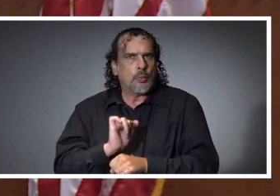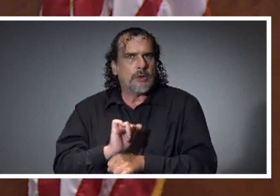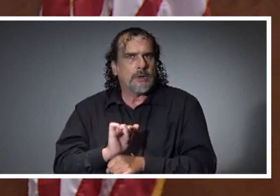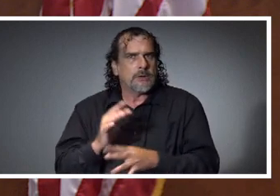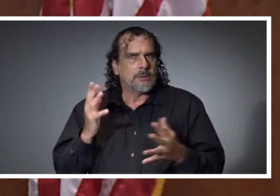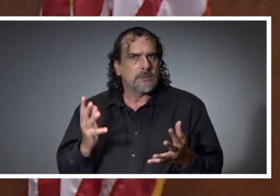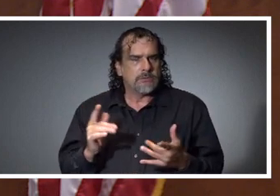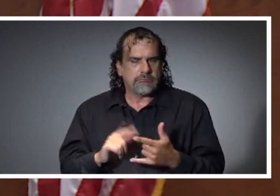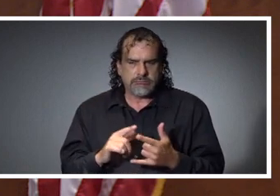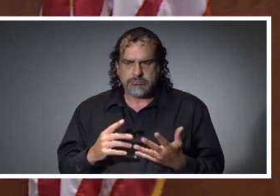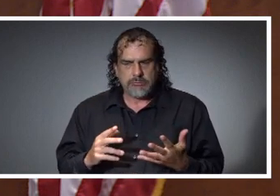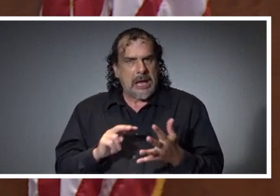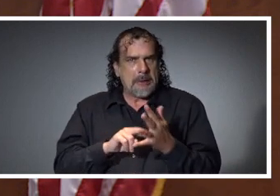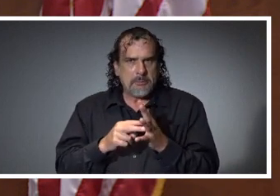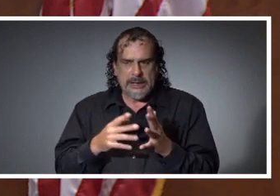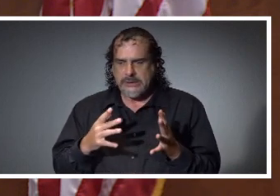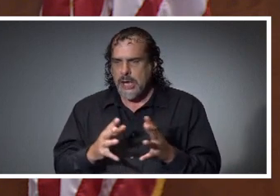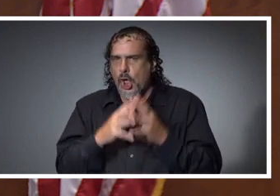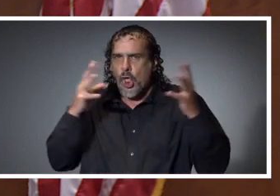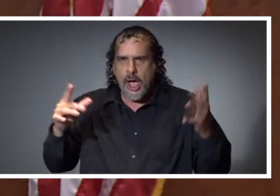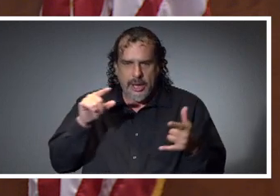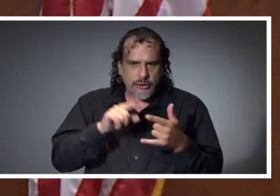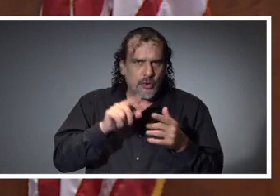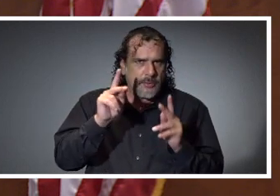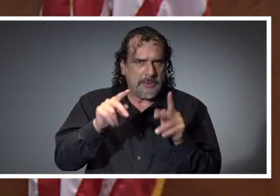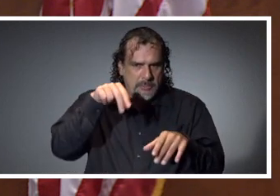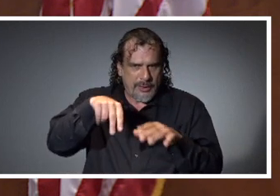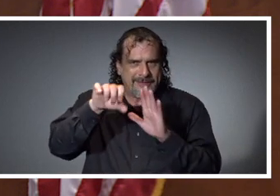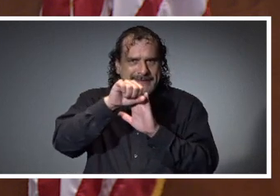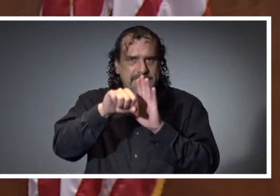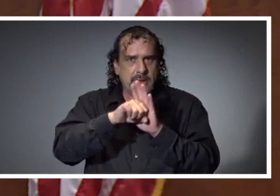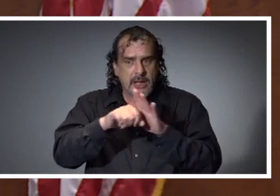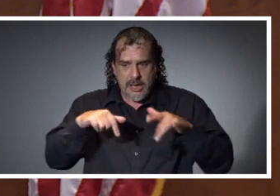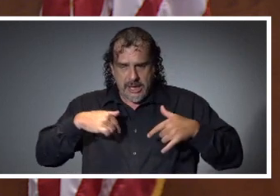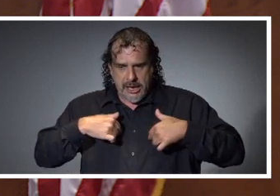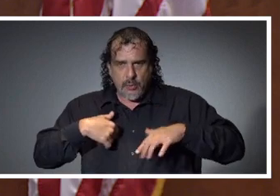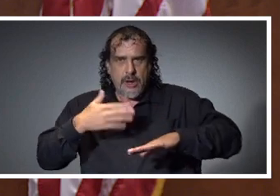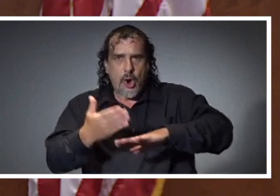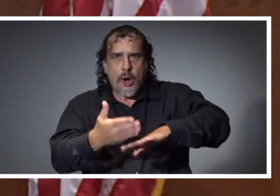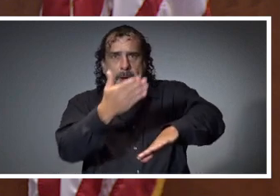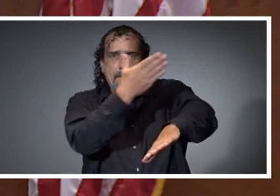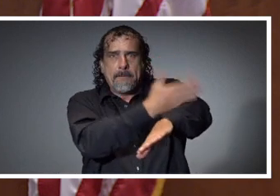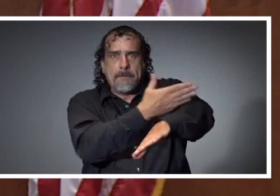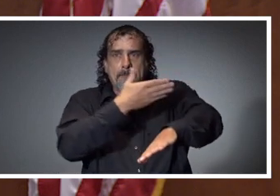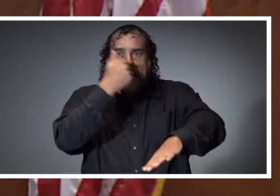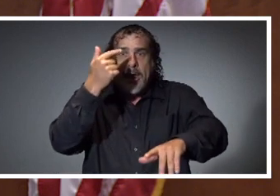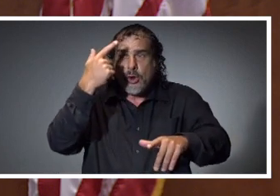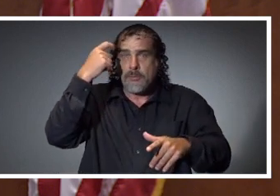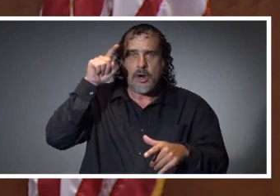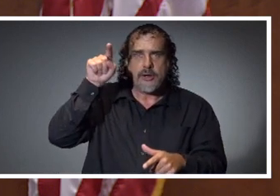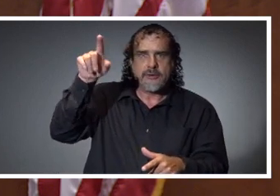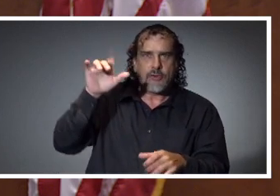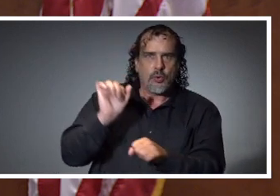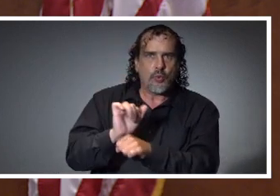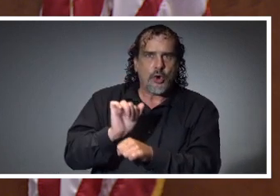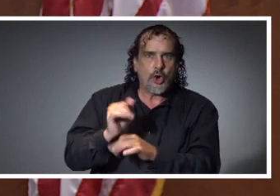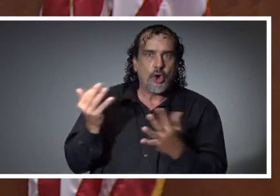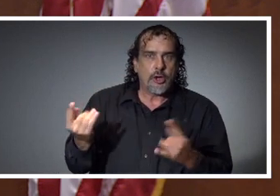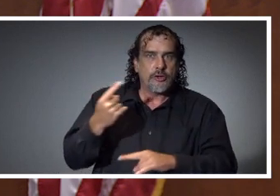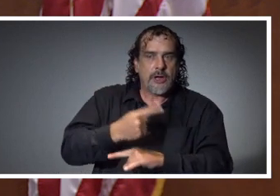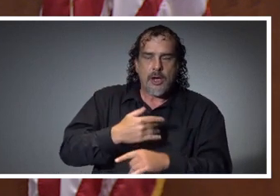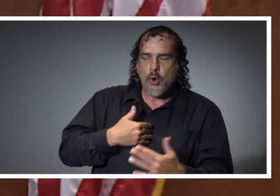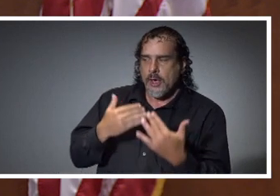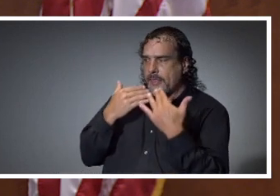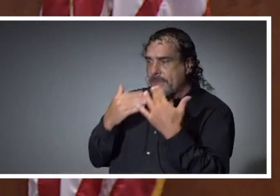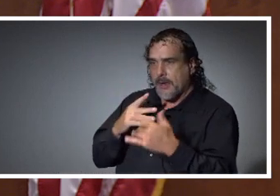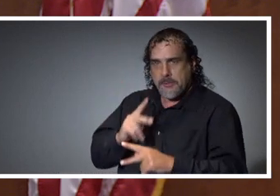lot to the people of our state, and Mississippi is in a better spot today because of your efforts, and so I want to thank you personally